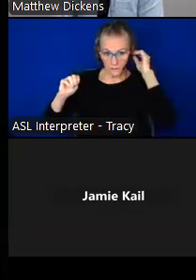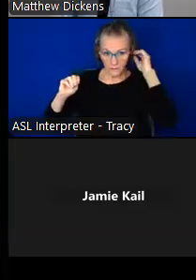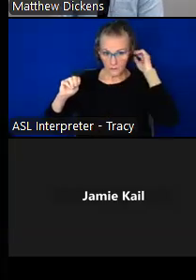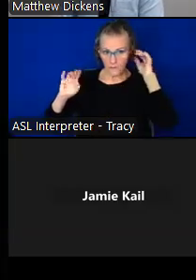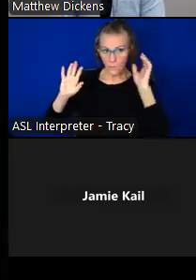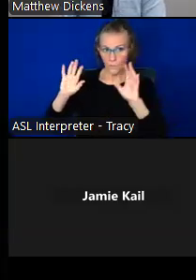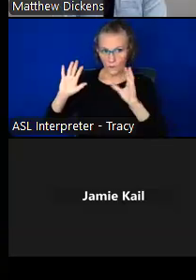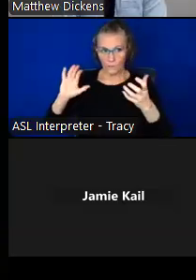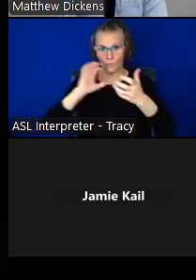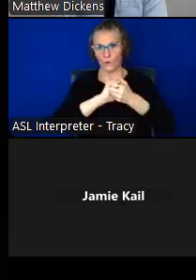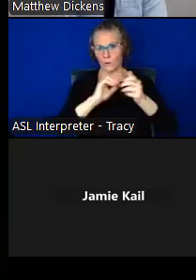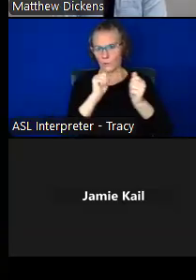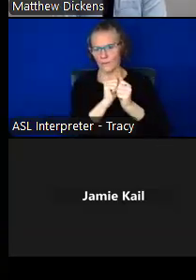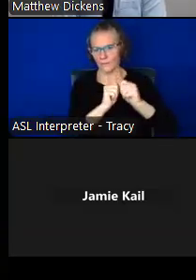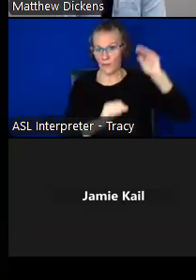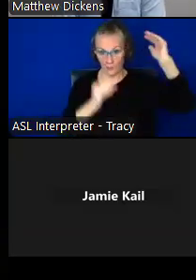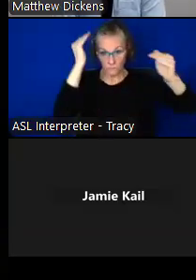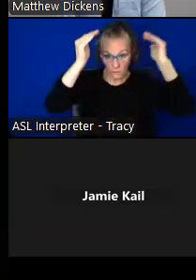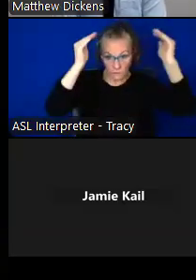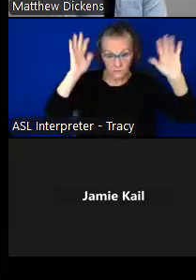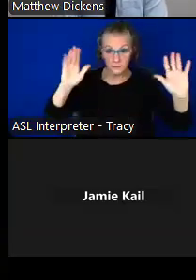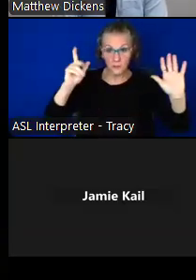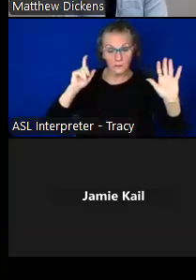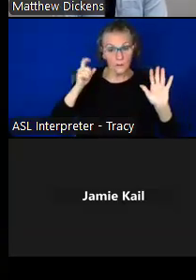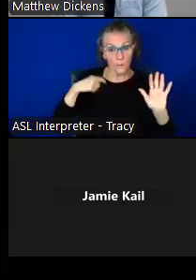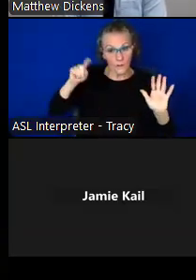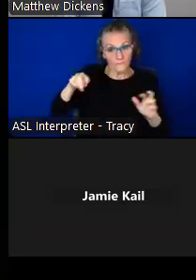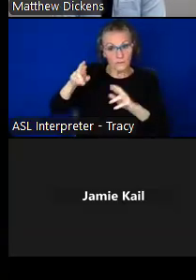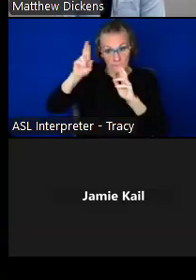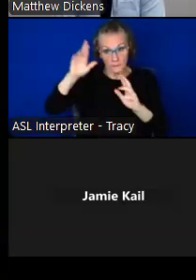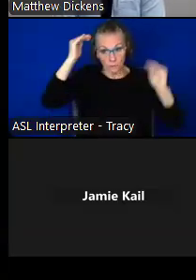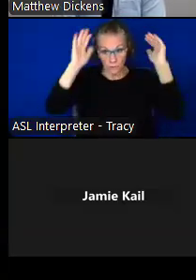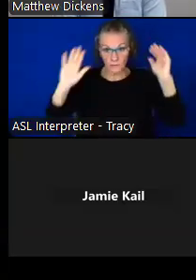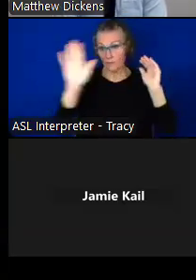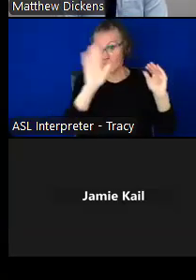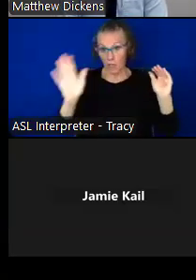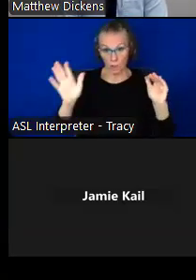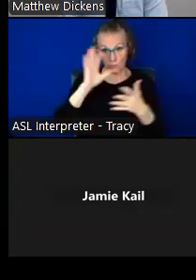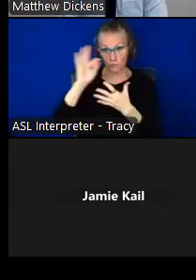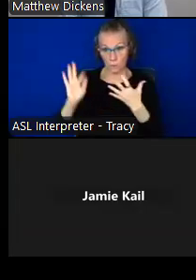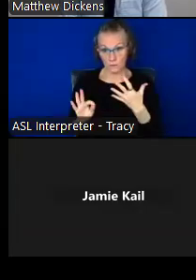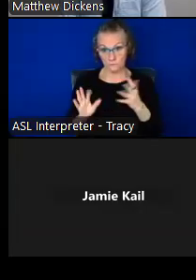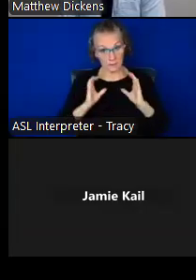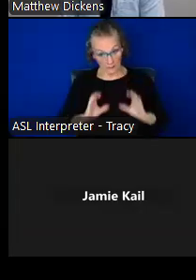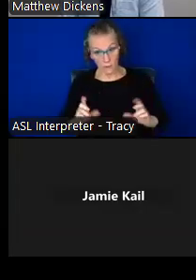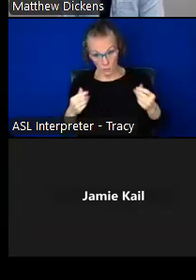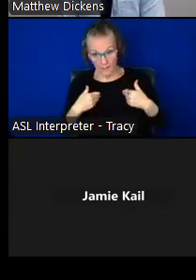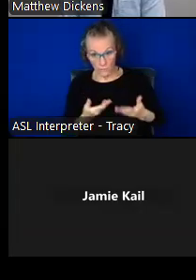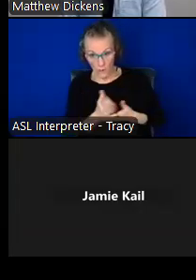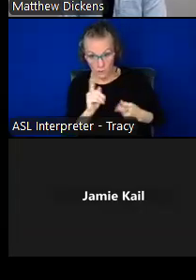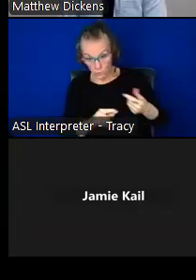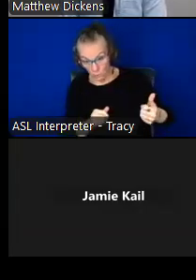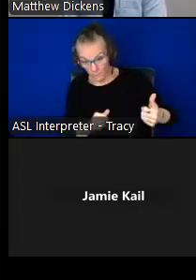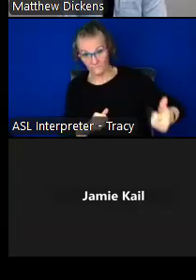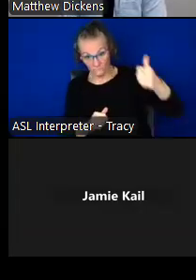works with adults, and so we must respect their choices. Our clients have the right to refuse to cooperate